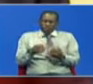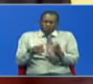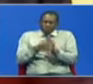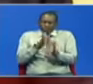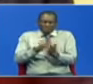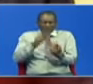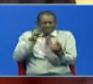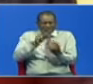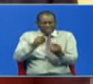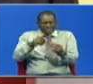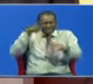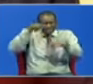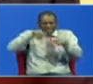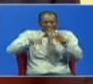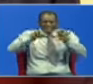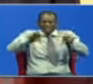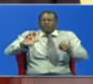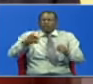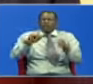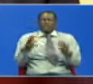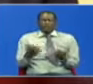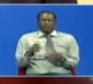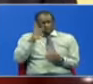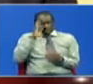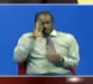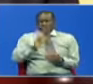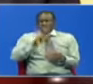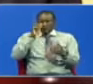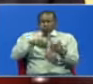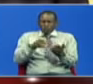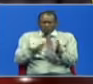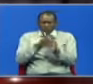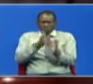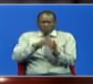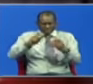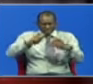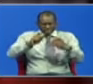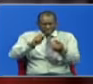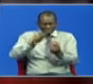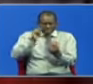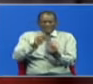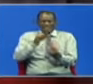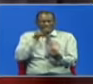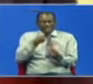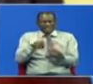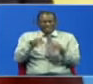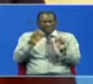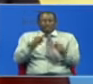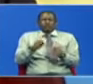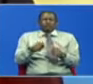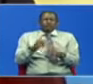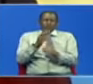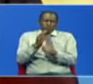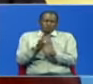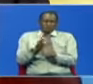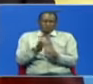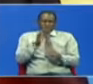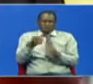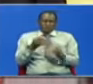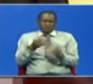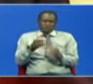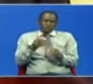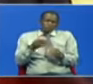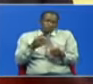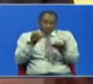market? Remember, I said that these rapid tests can play a role. They have a function that they can